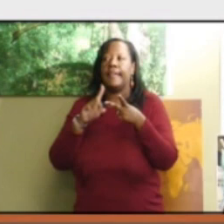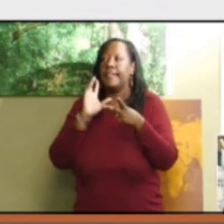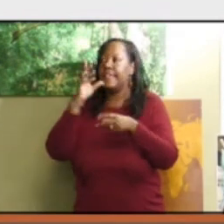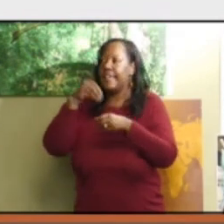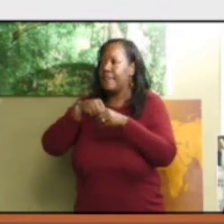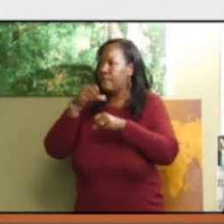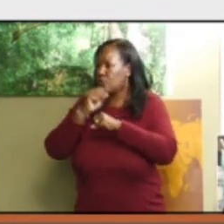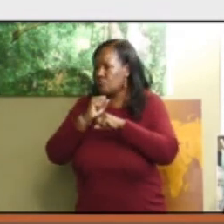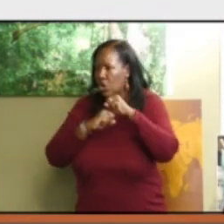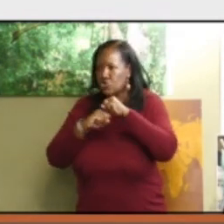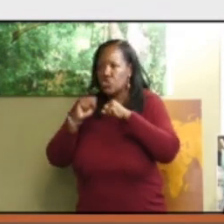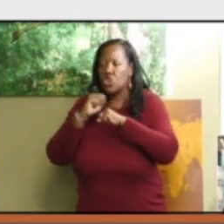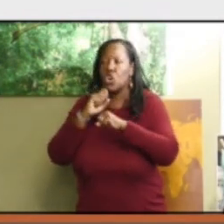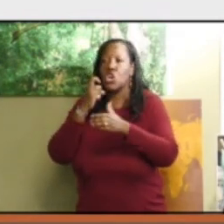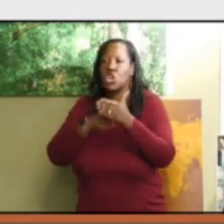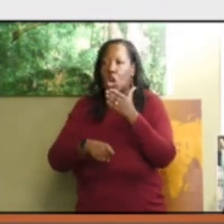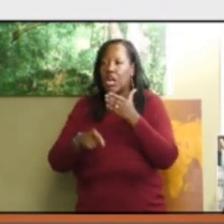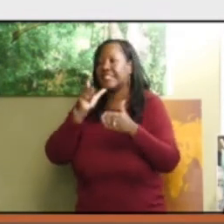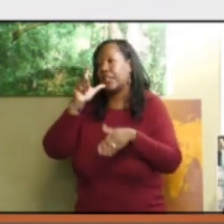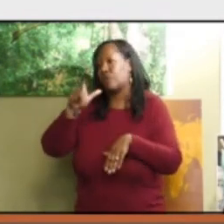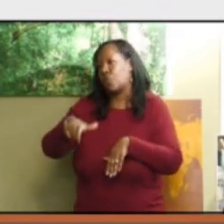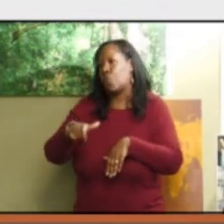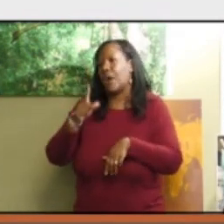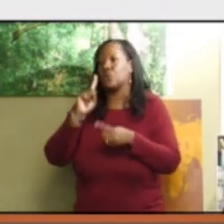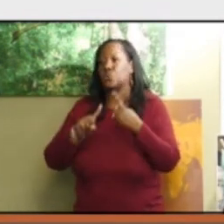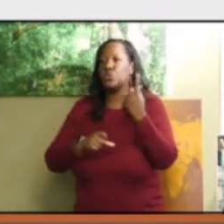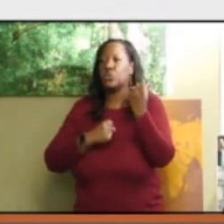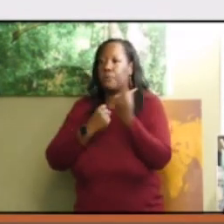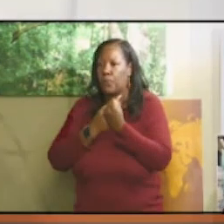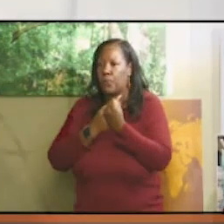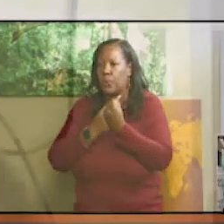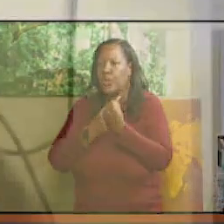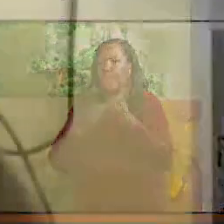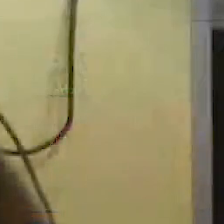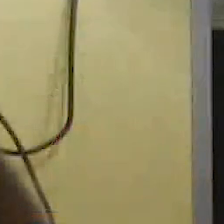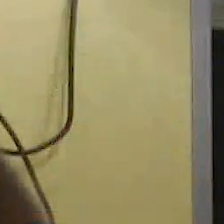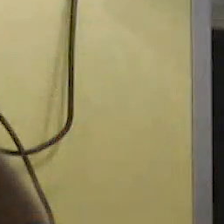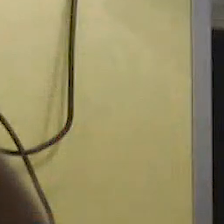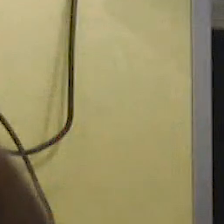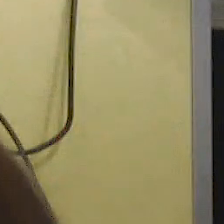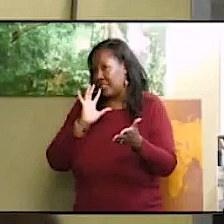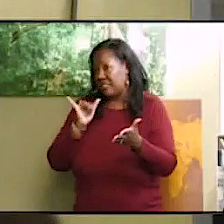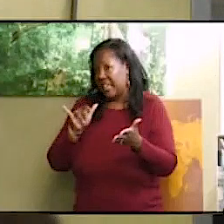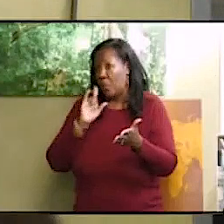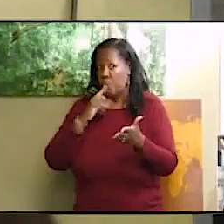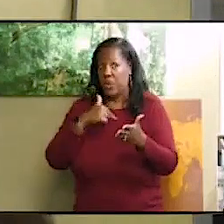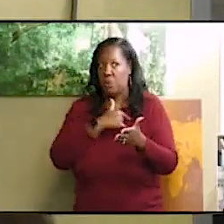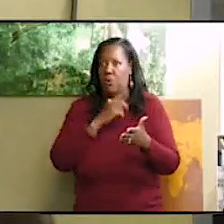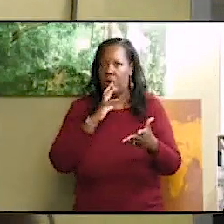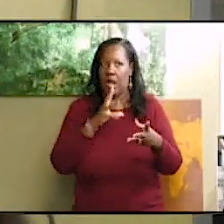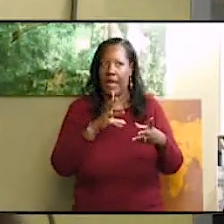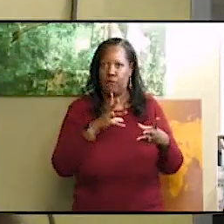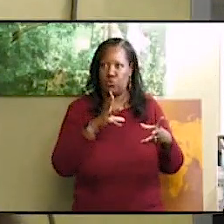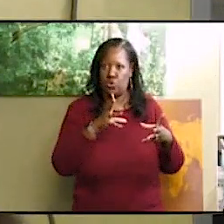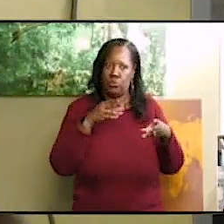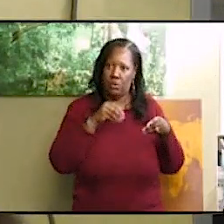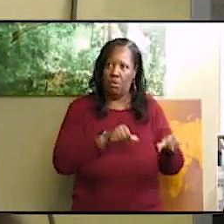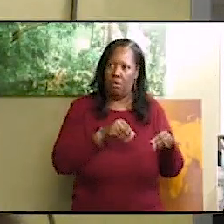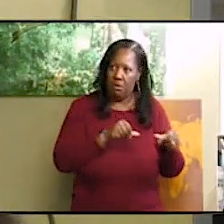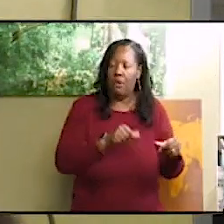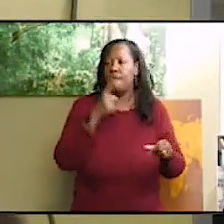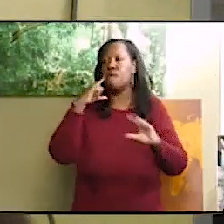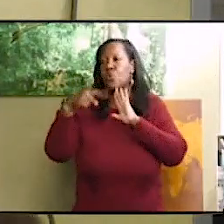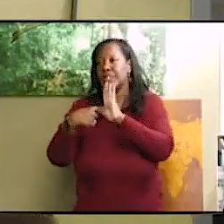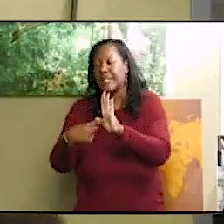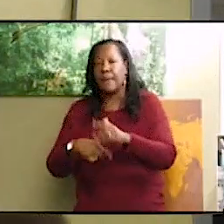are necessary to support the activity that gets absorbed by the institution. And for example, those are things such